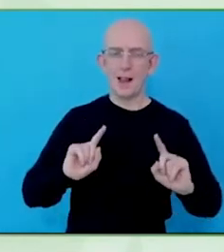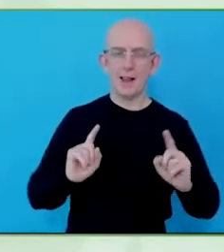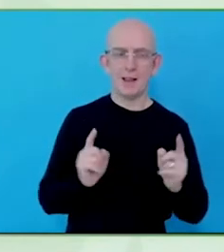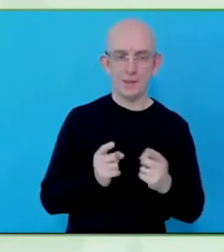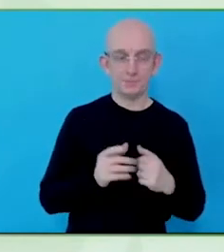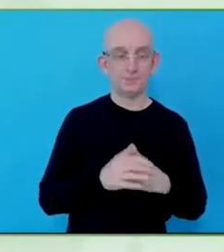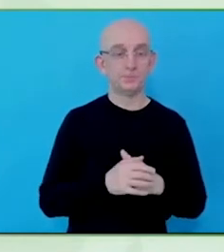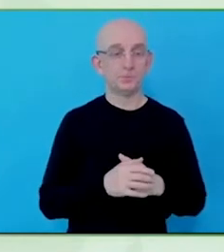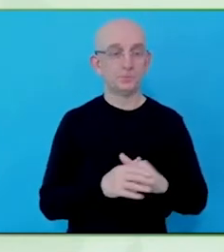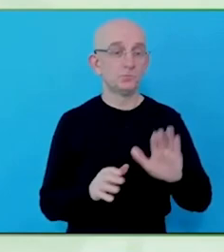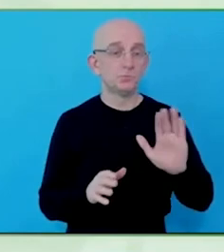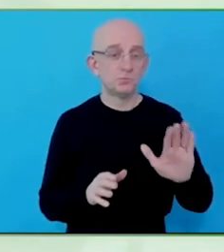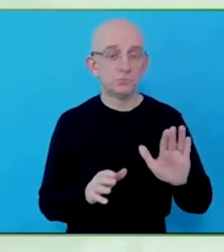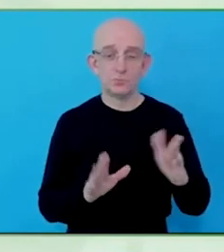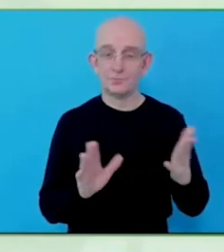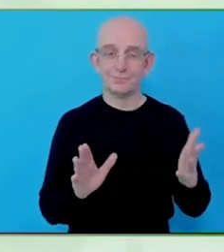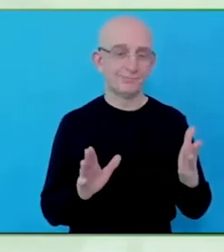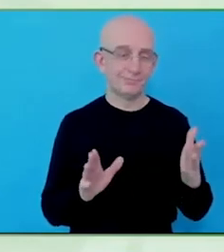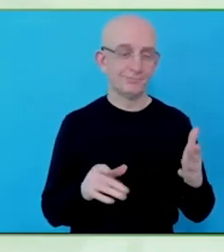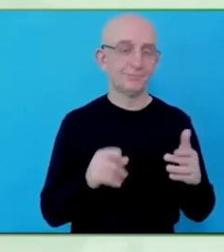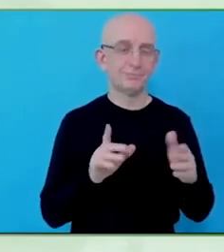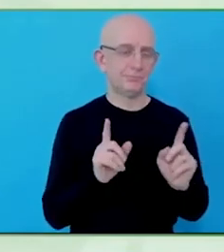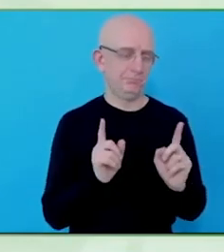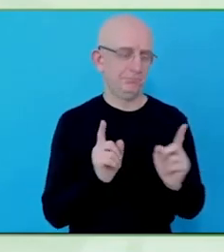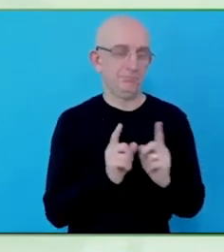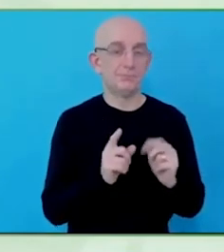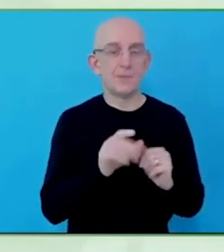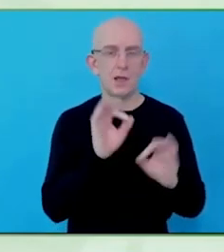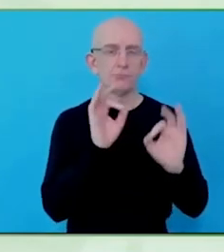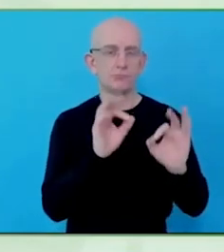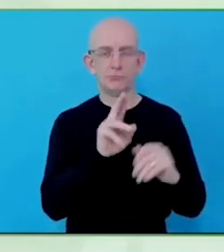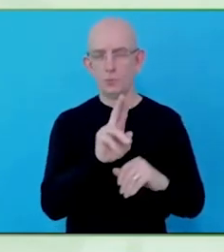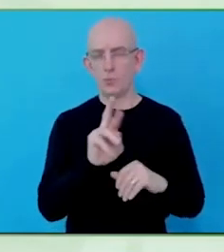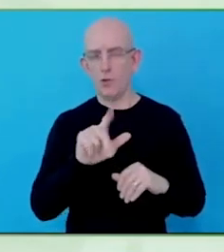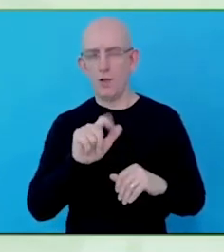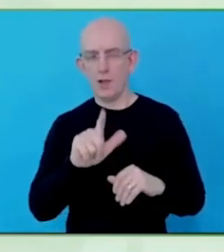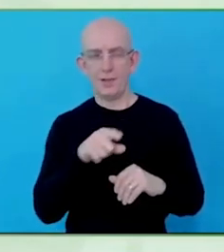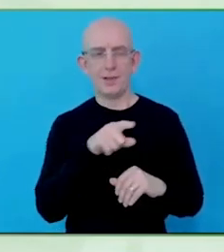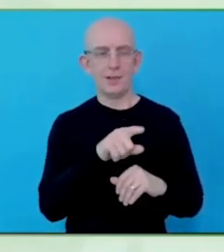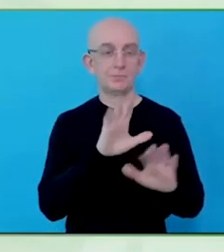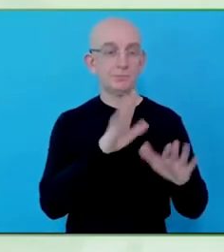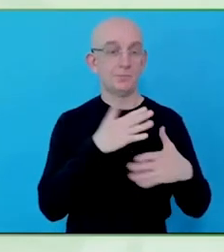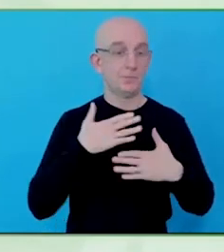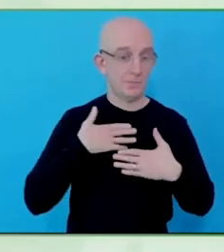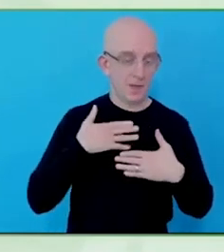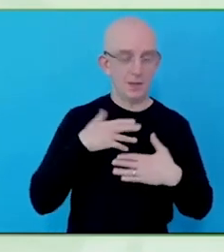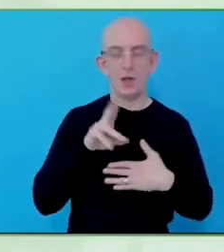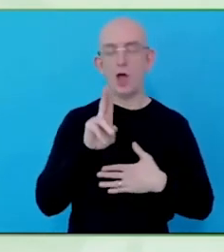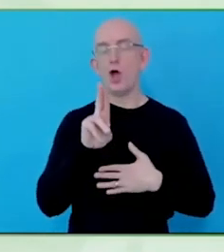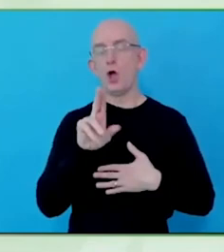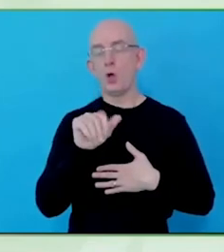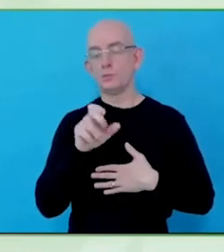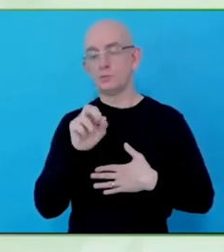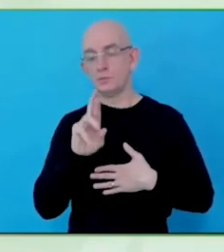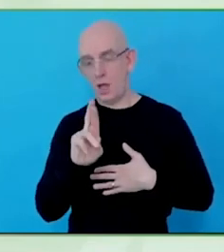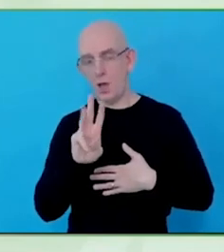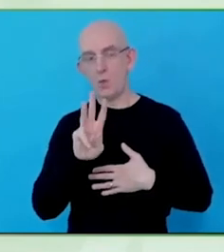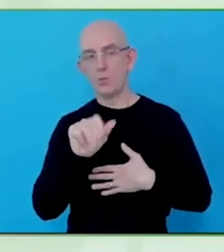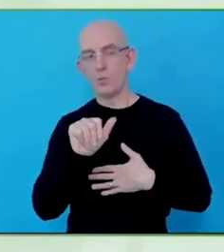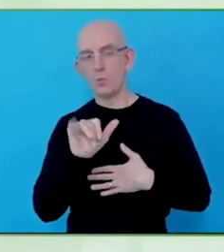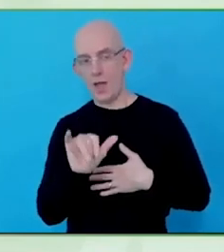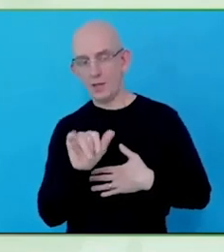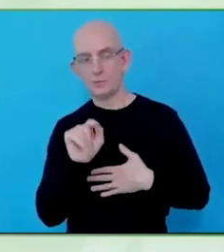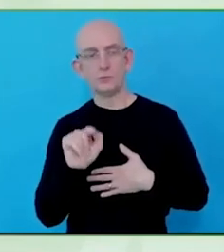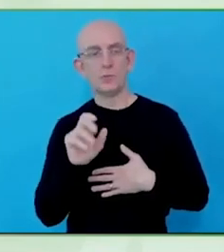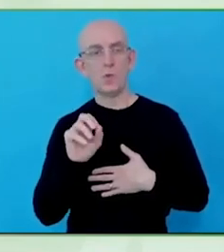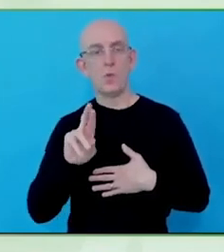And what I would add, I'm afraid there were so many initials going by, IAAP, the name of your consortium. But